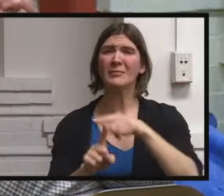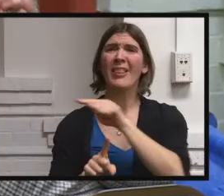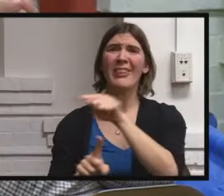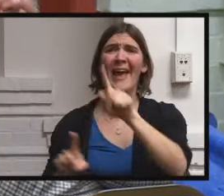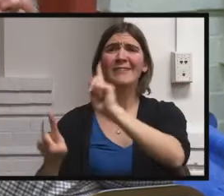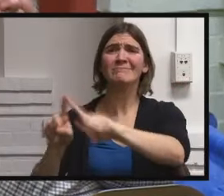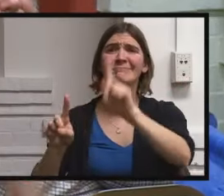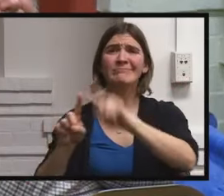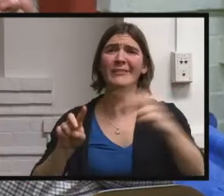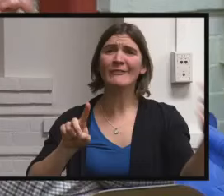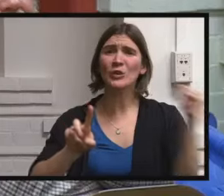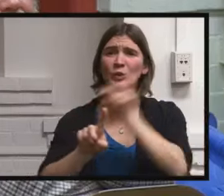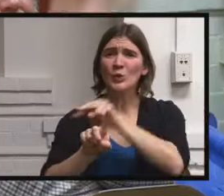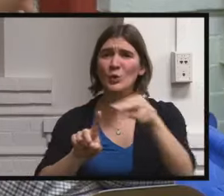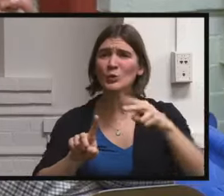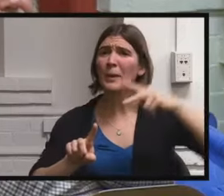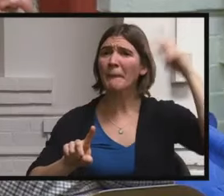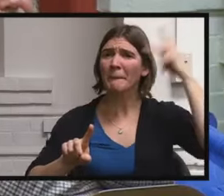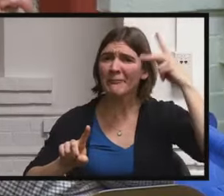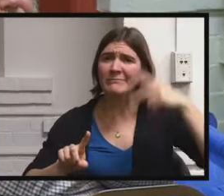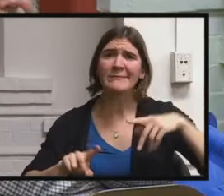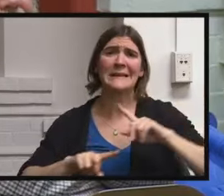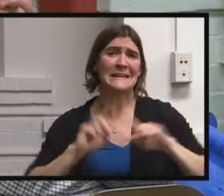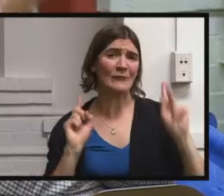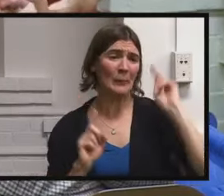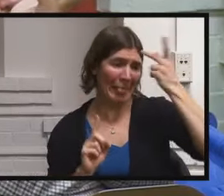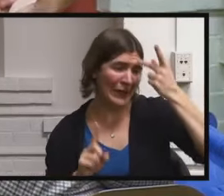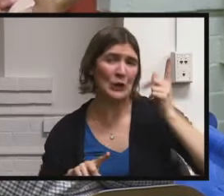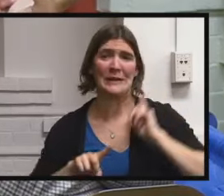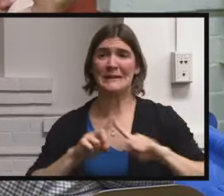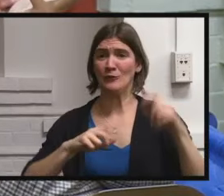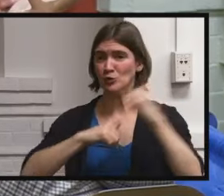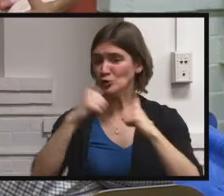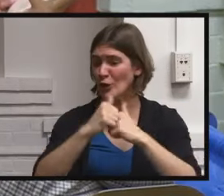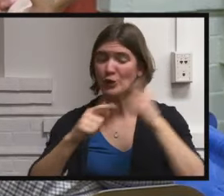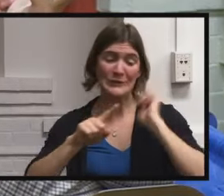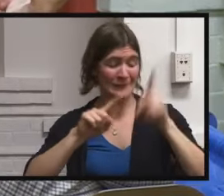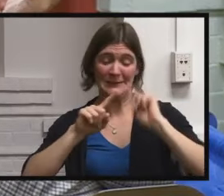political, philosophical, structural